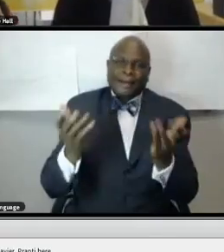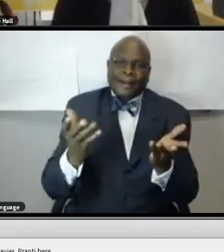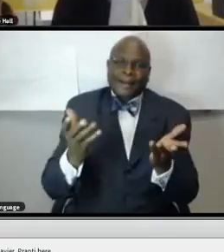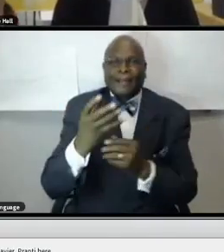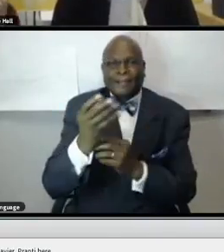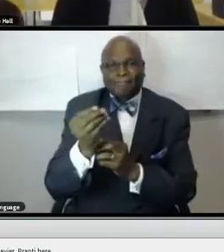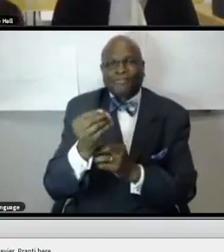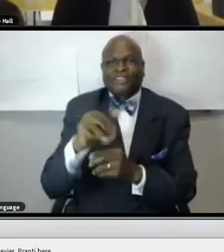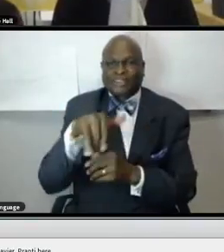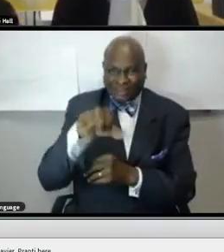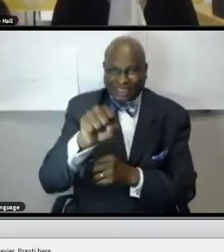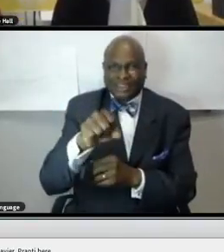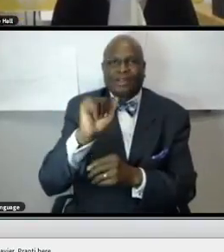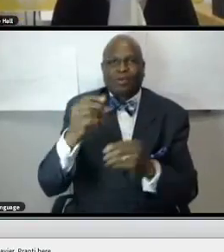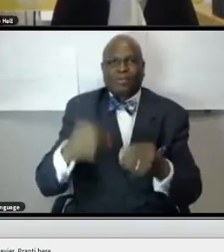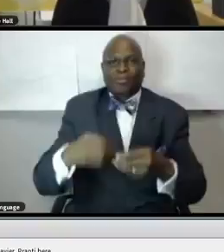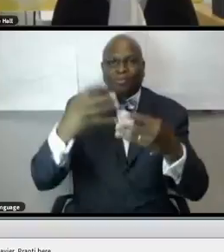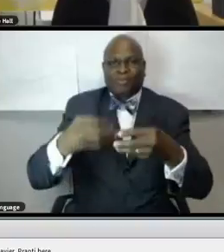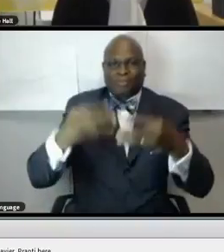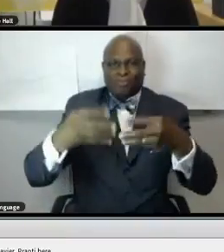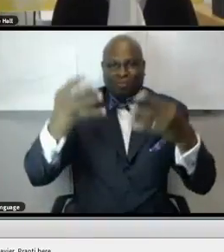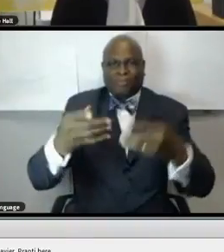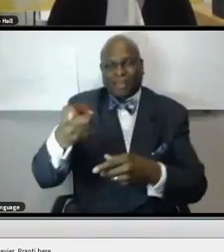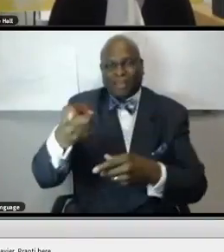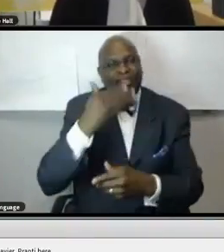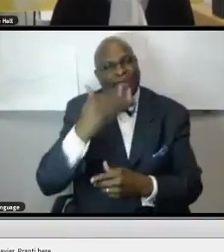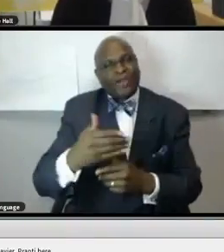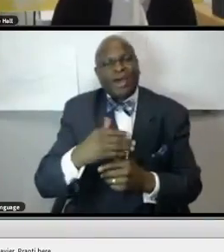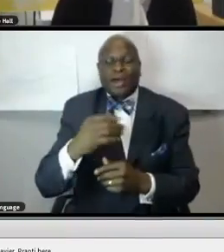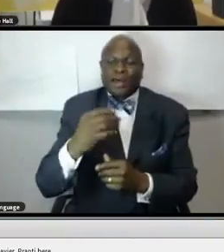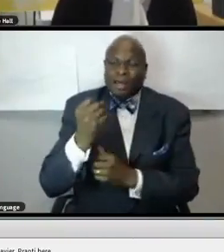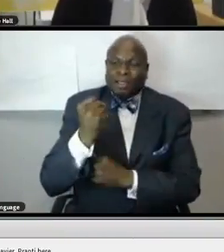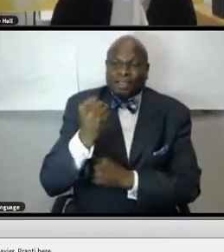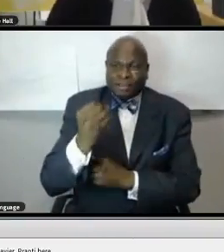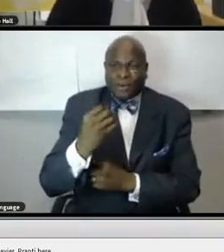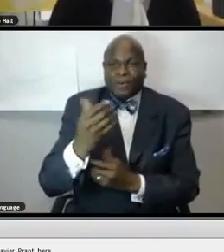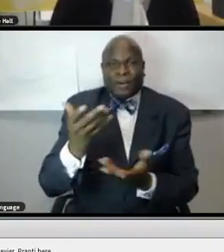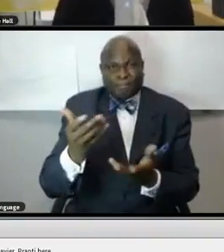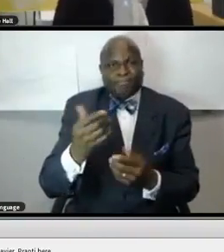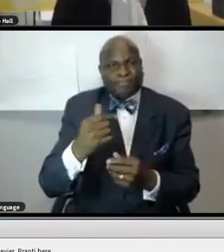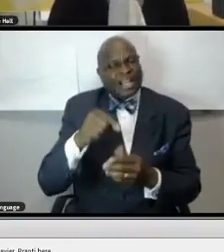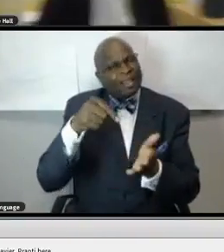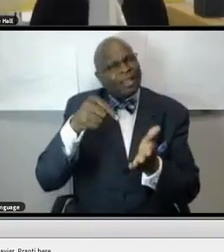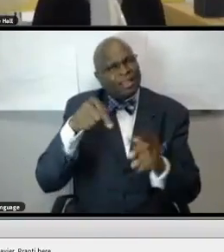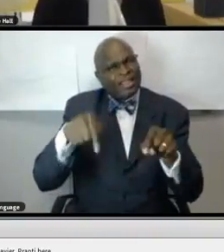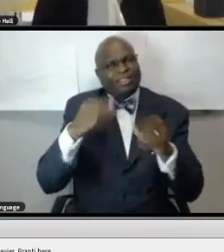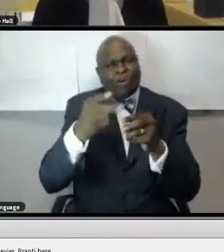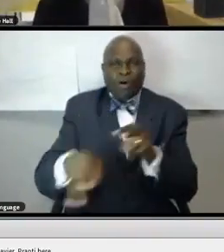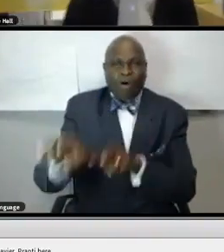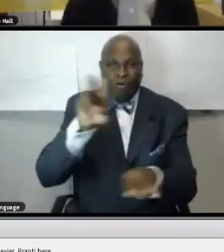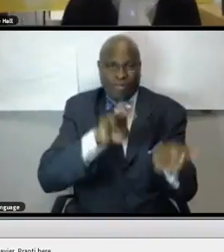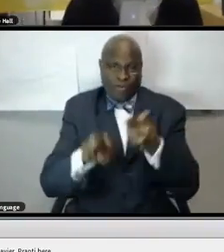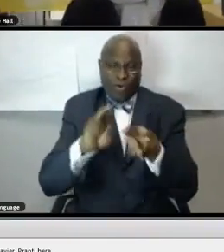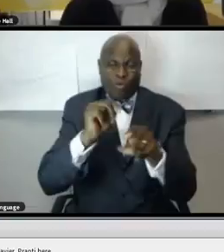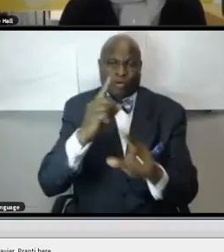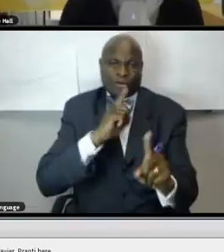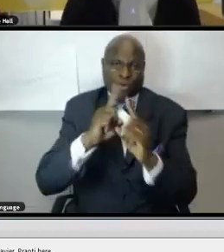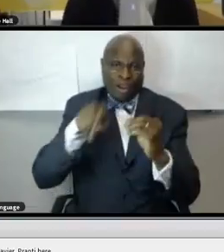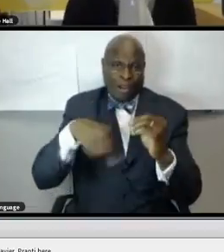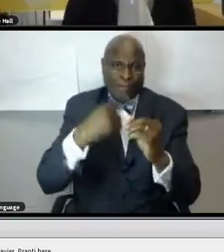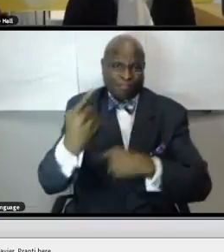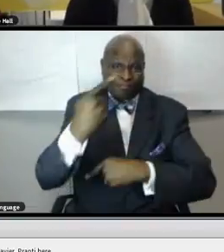And yes, if you could bring up all the points. Thank you. So this is an overview of what we're going to be talking about